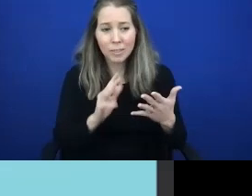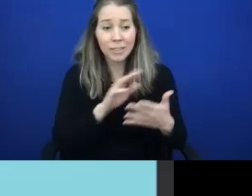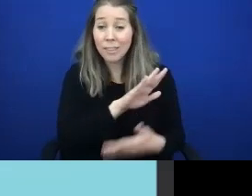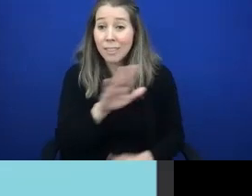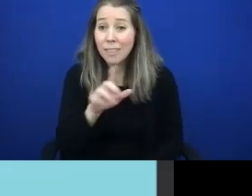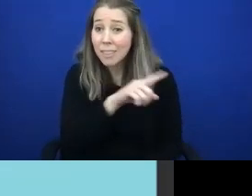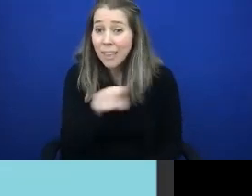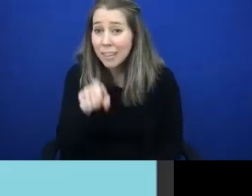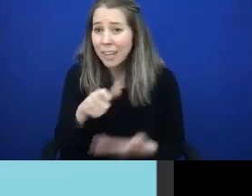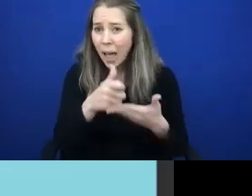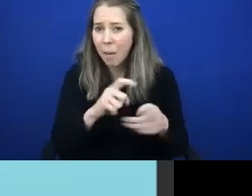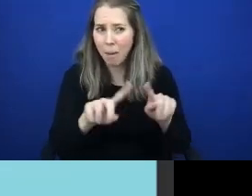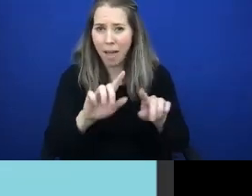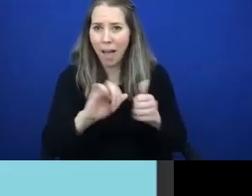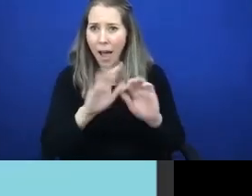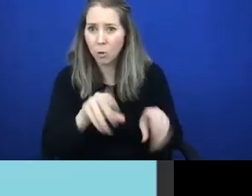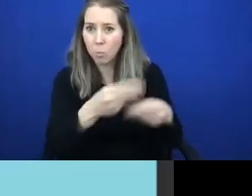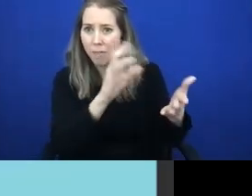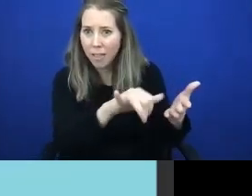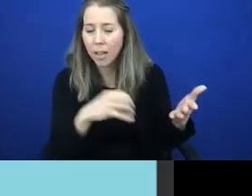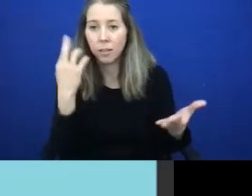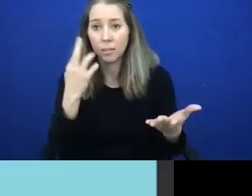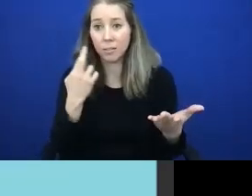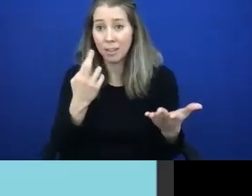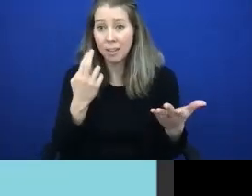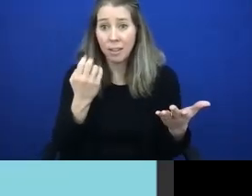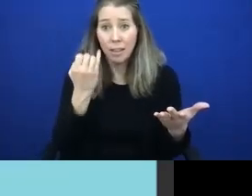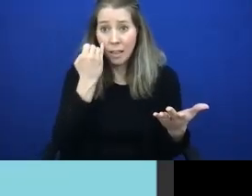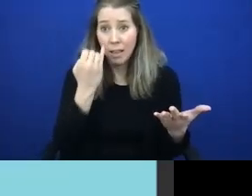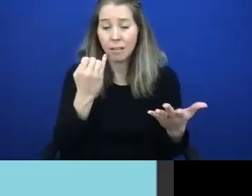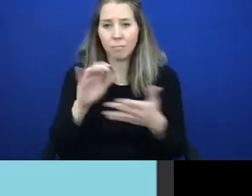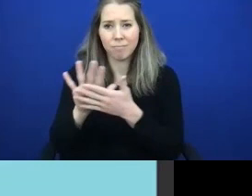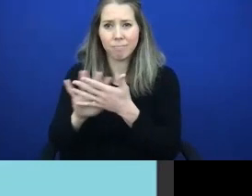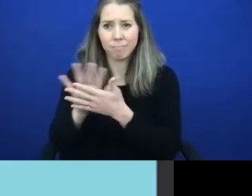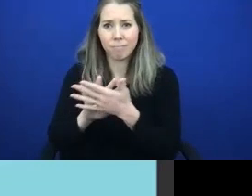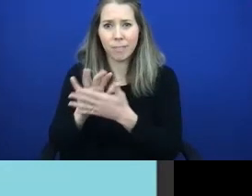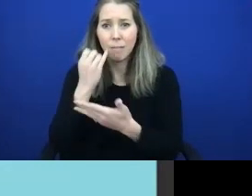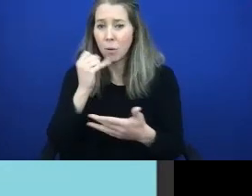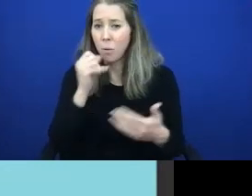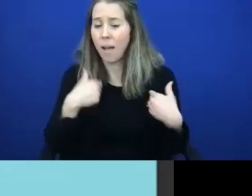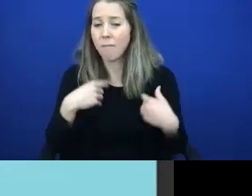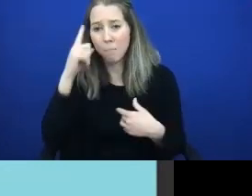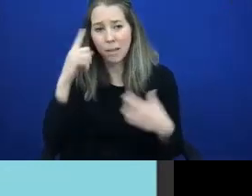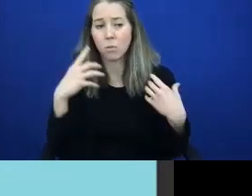can't learn and be successful if they don't have that mental health